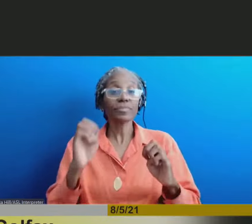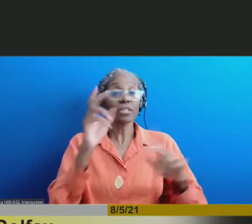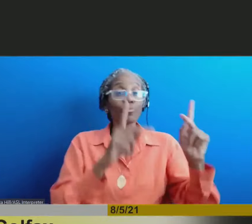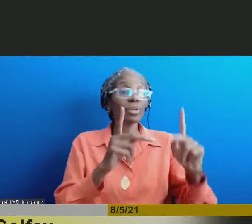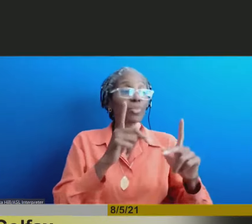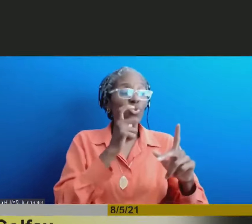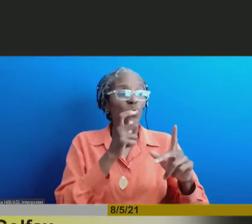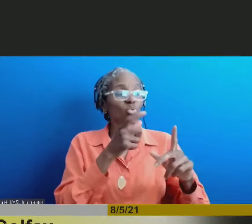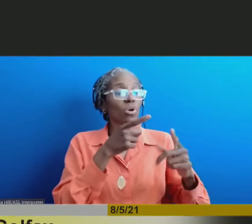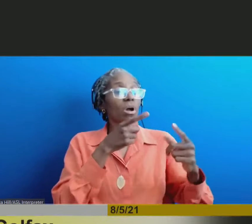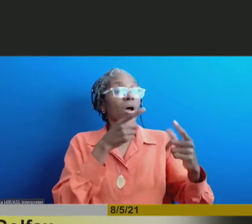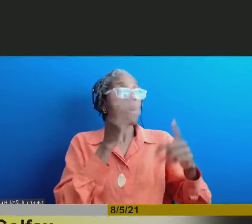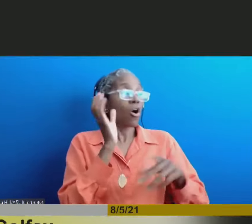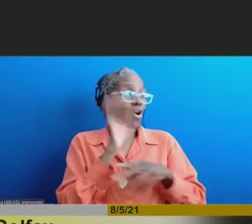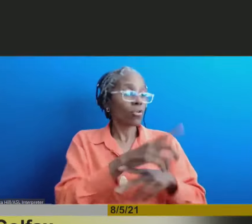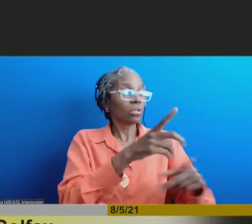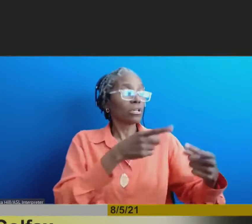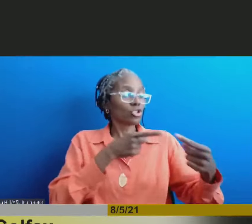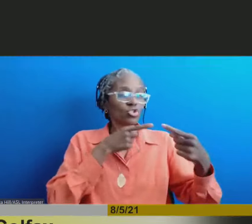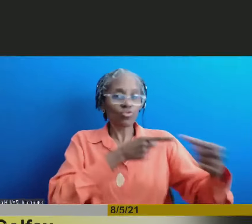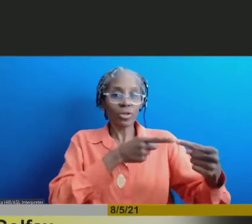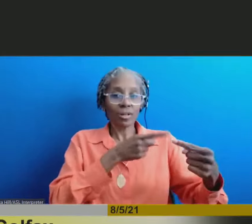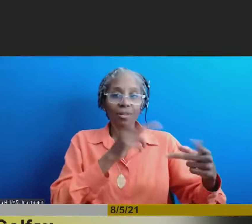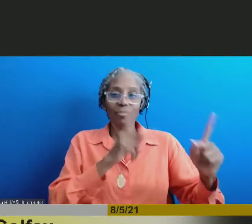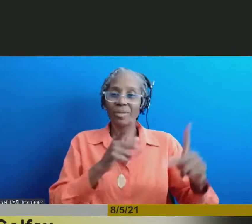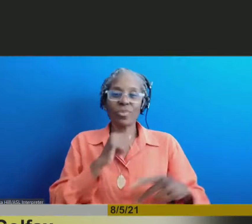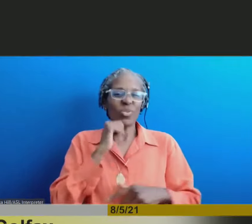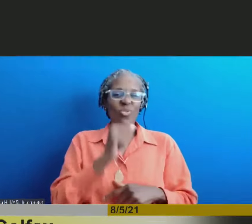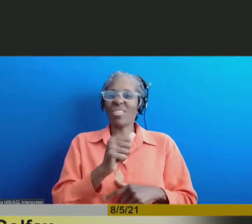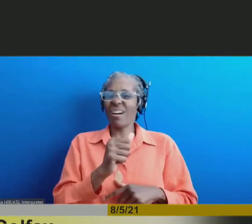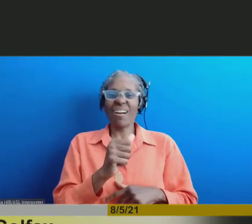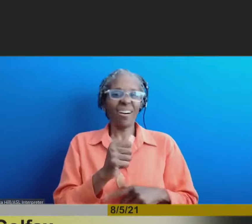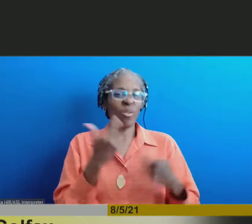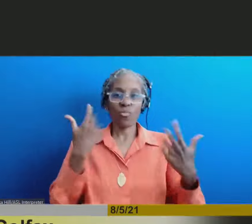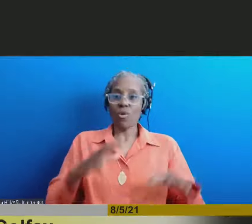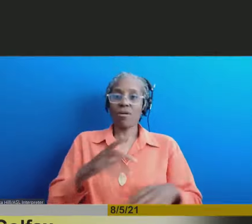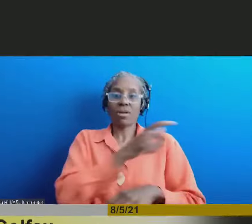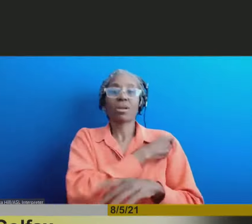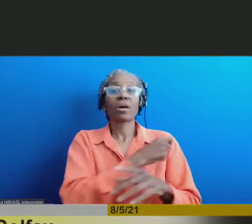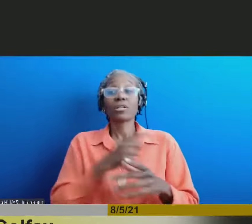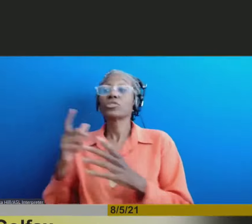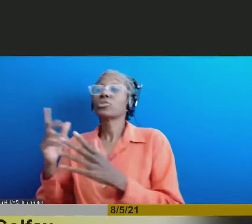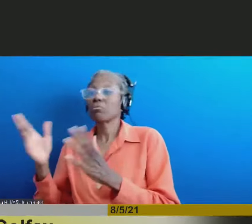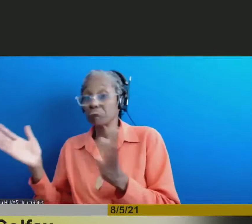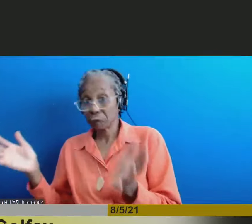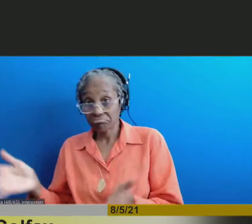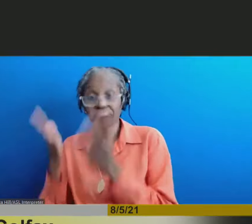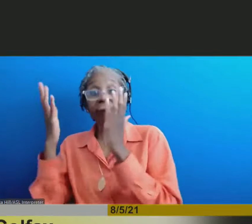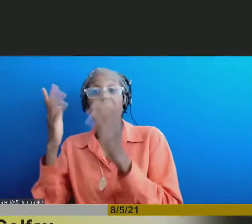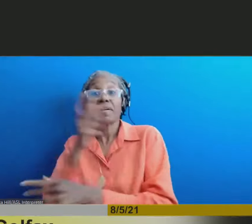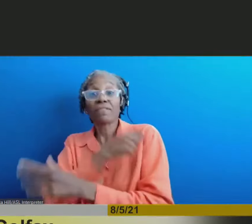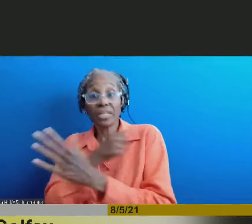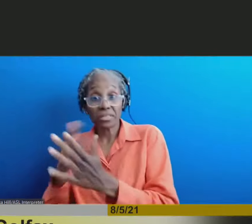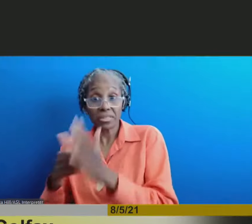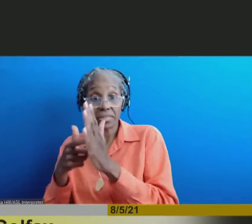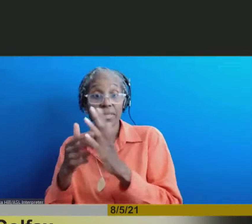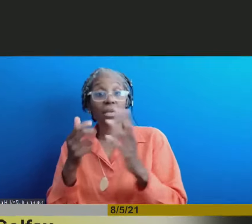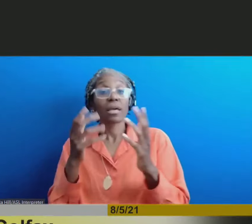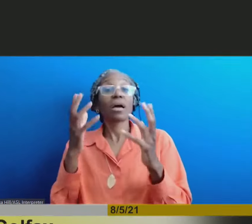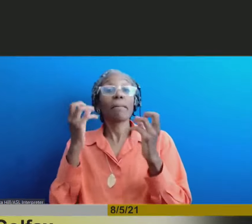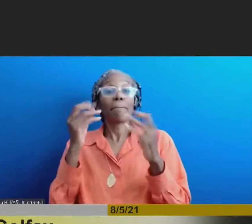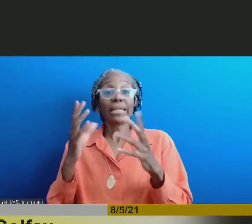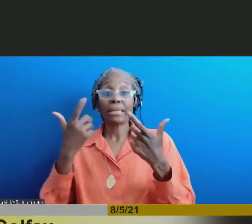to be vaccinated, right? So very supportive of vaccine mandates, as we have seen large